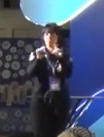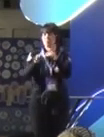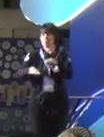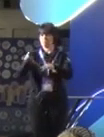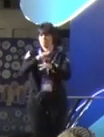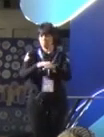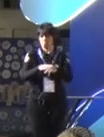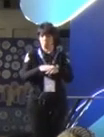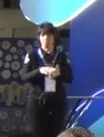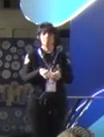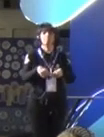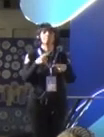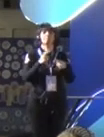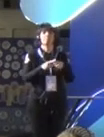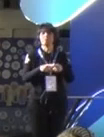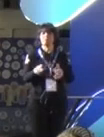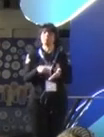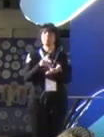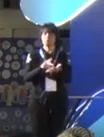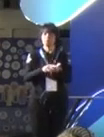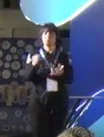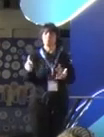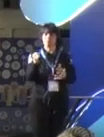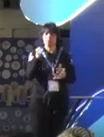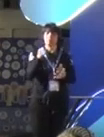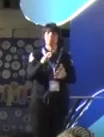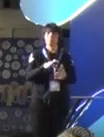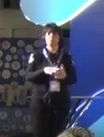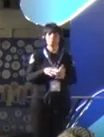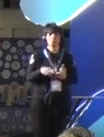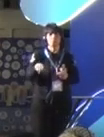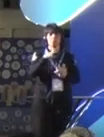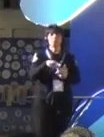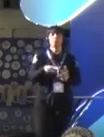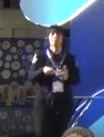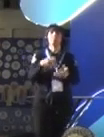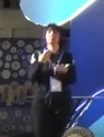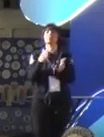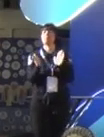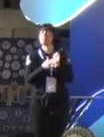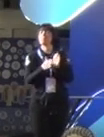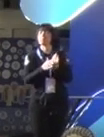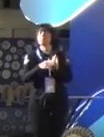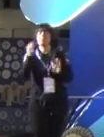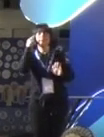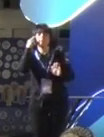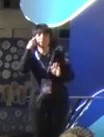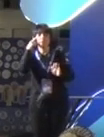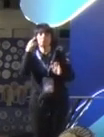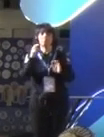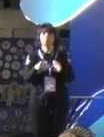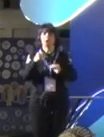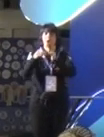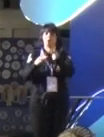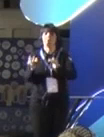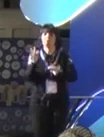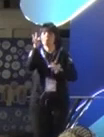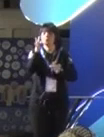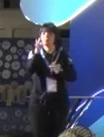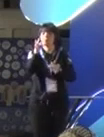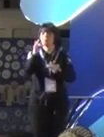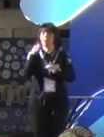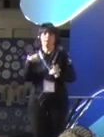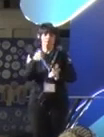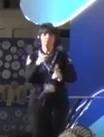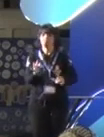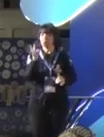really important. What you do, what you propose, your ideas, your futures are all our futures. And we want